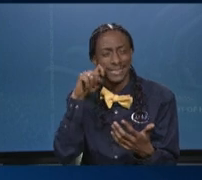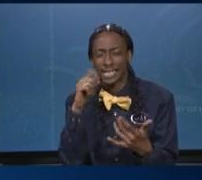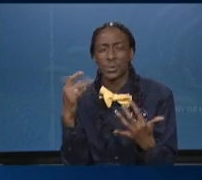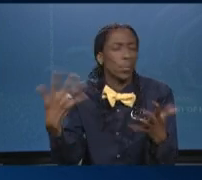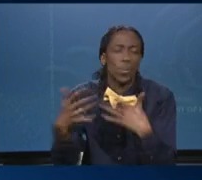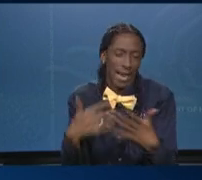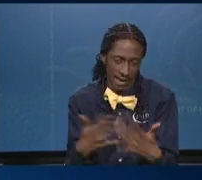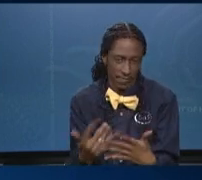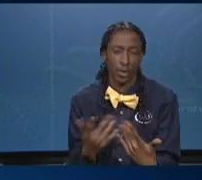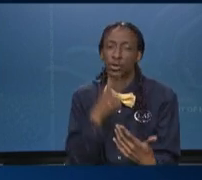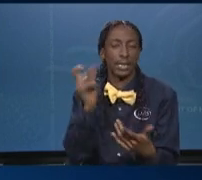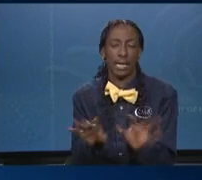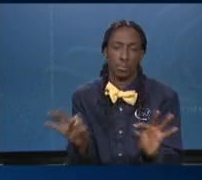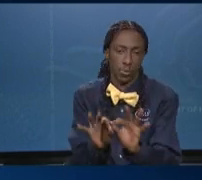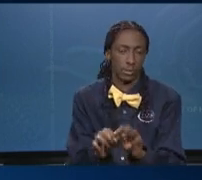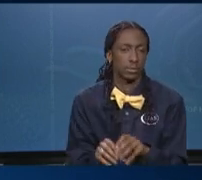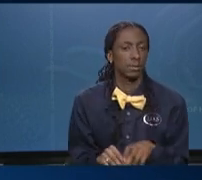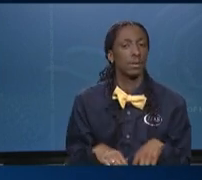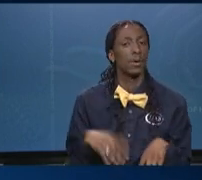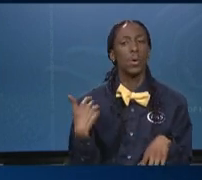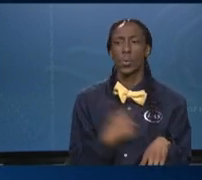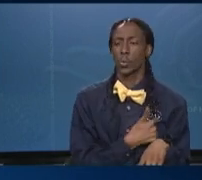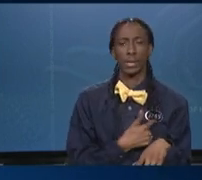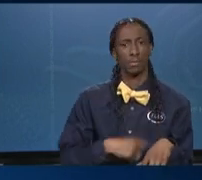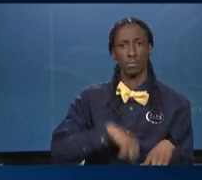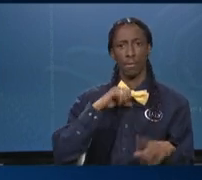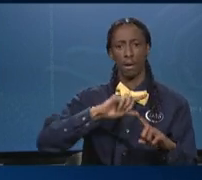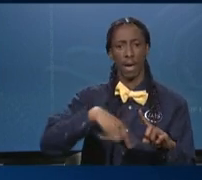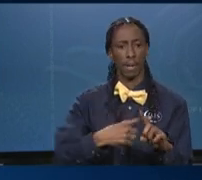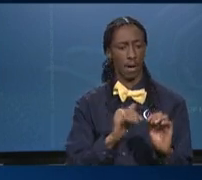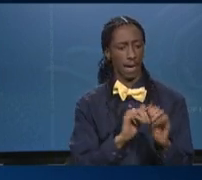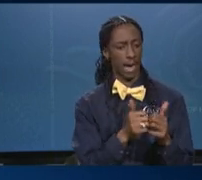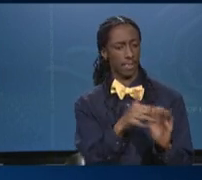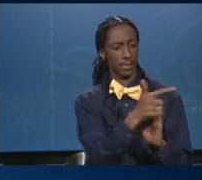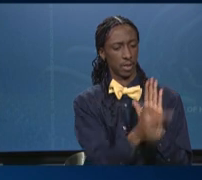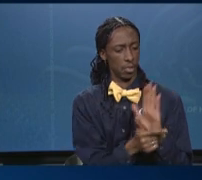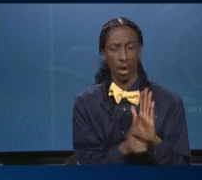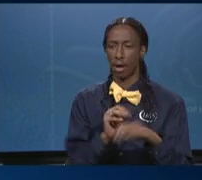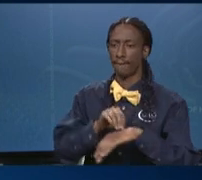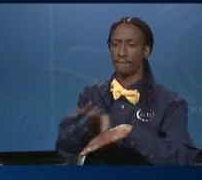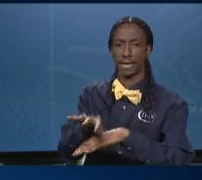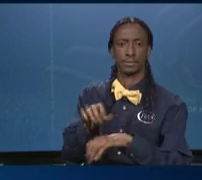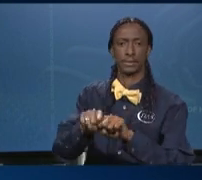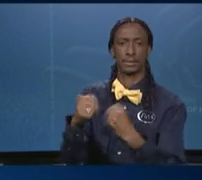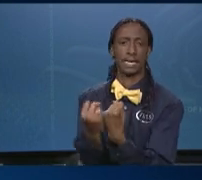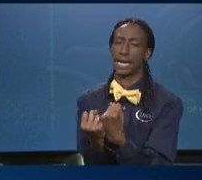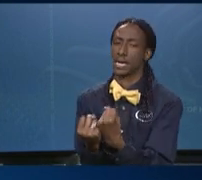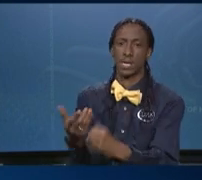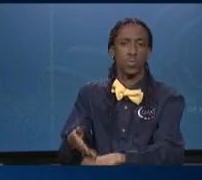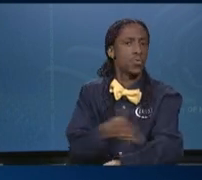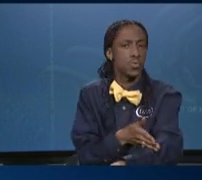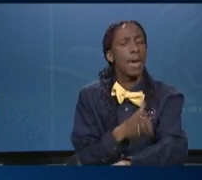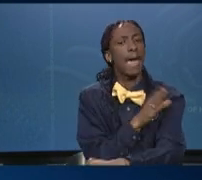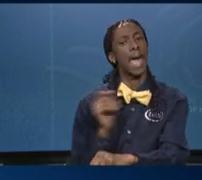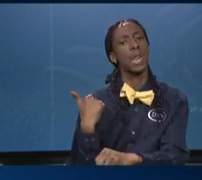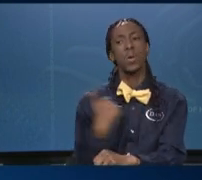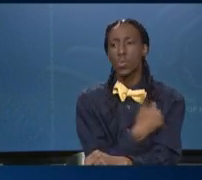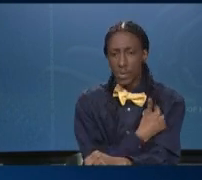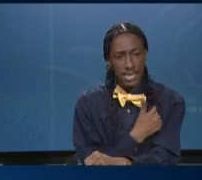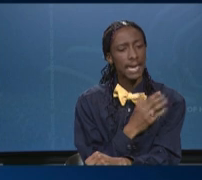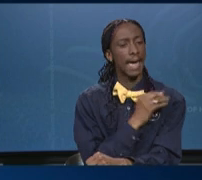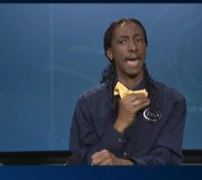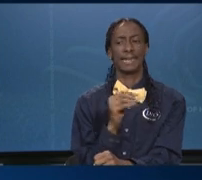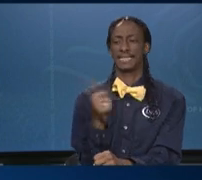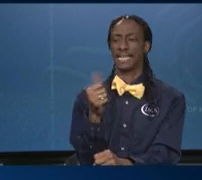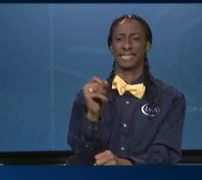age. We take such pride in how important this law has been to our society, and we and tens of thousands of healthcare